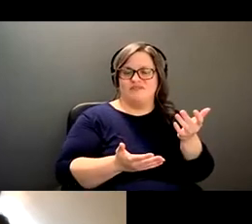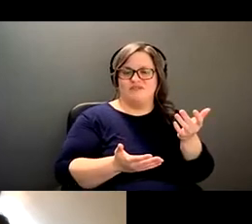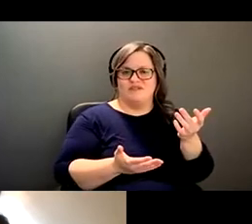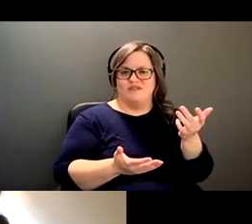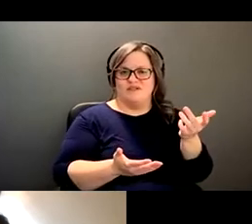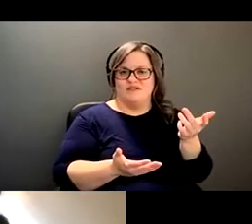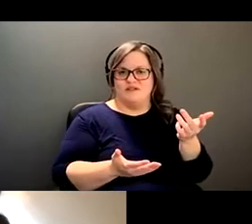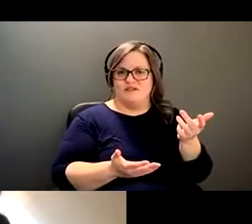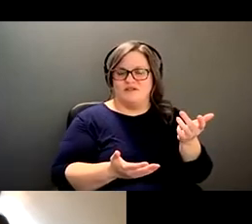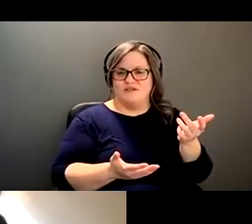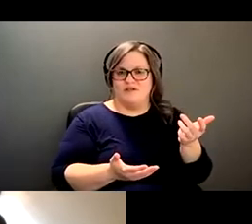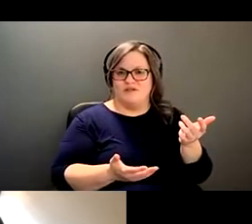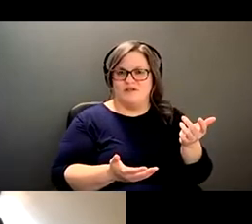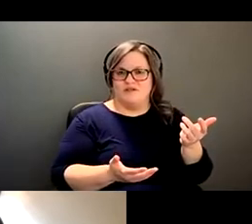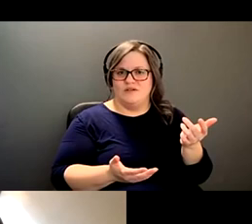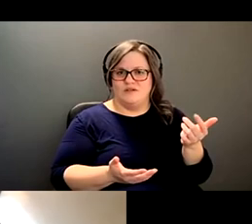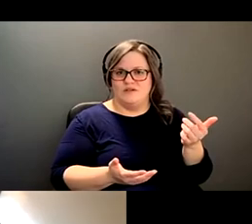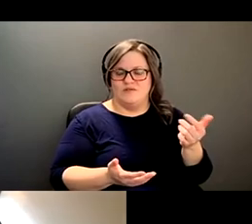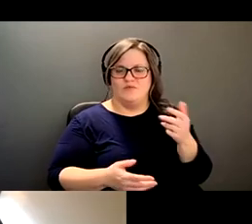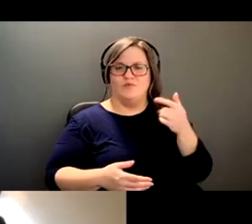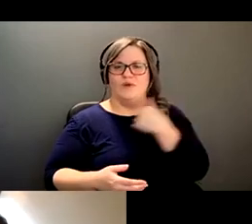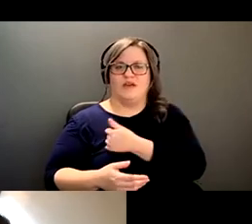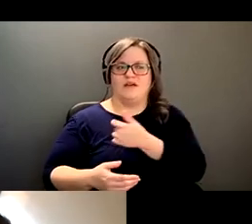would we be responding to specifically?